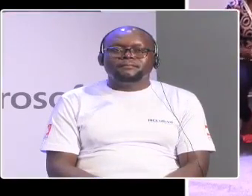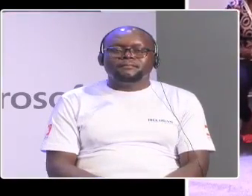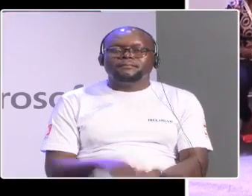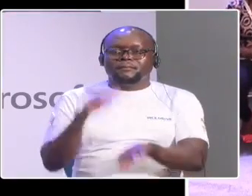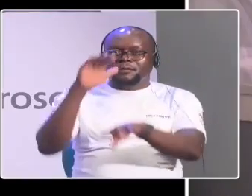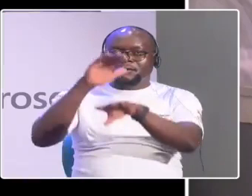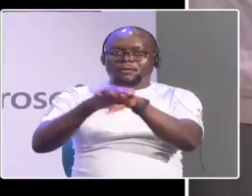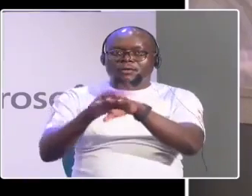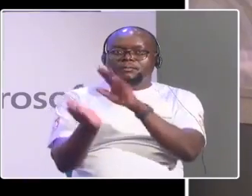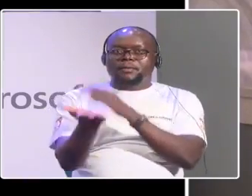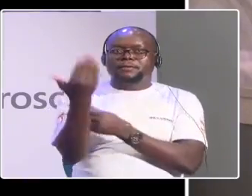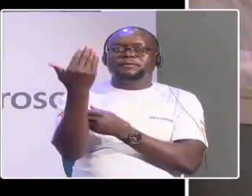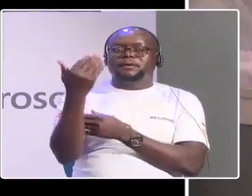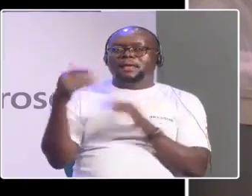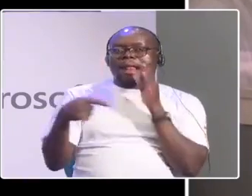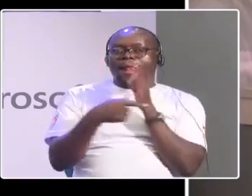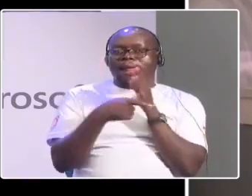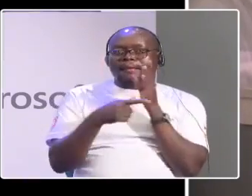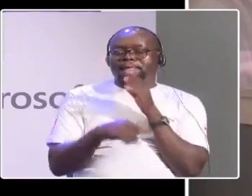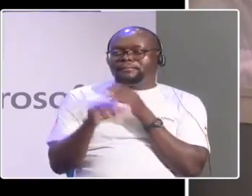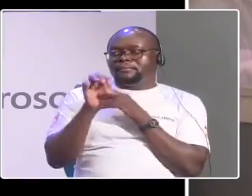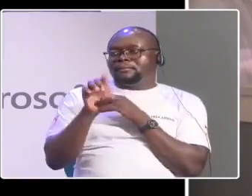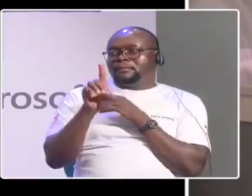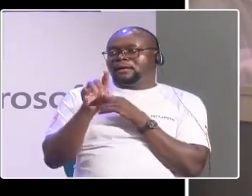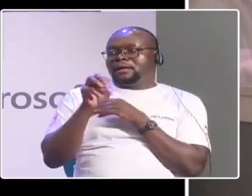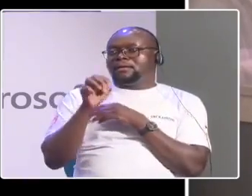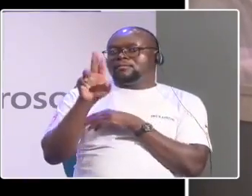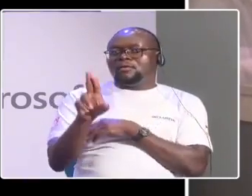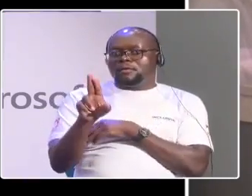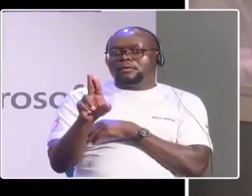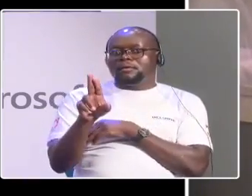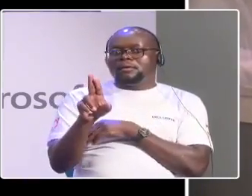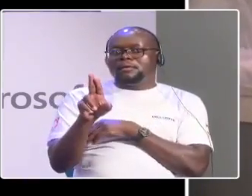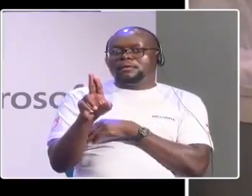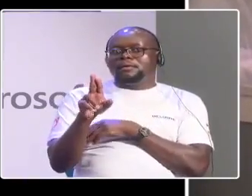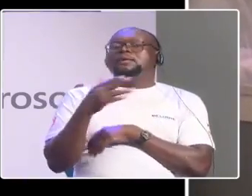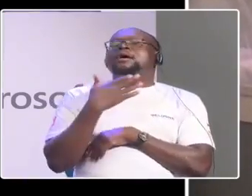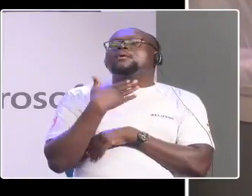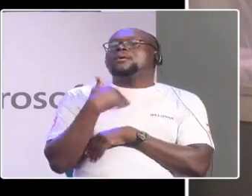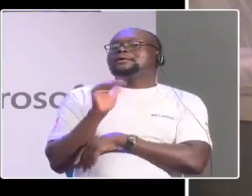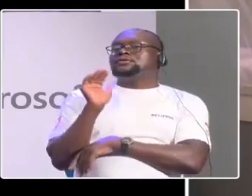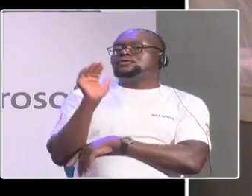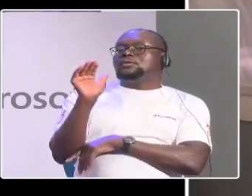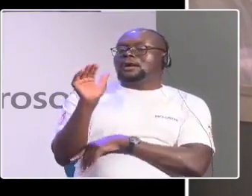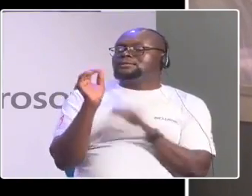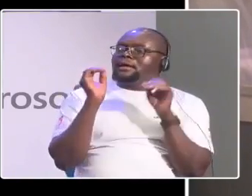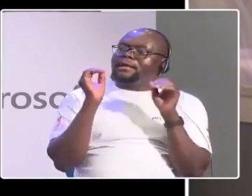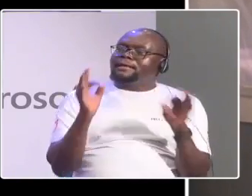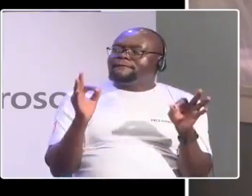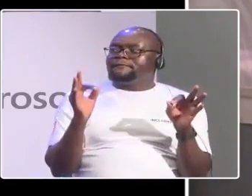Good morning, my name is Edmore. I wanted to ask